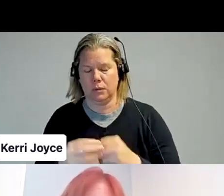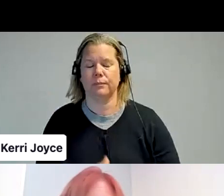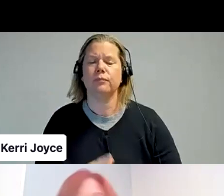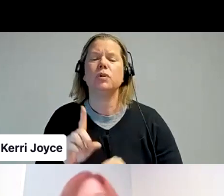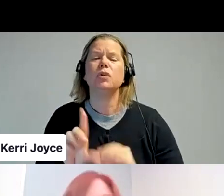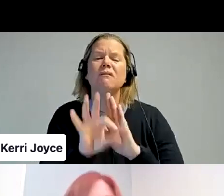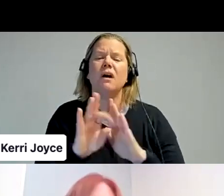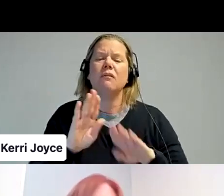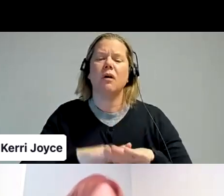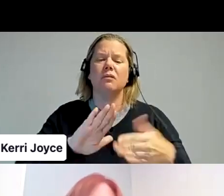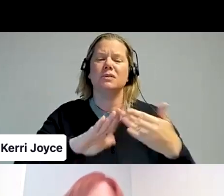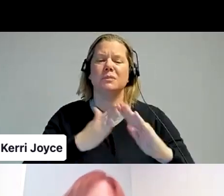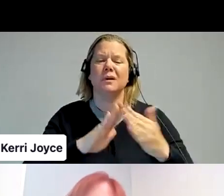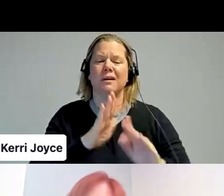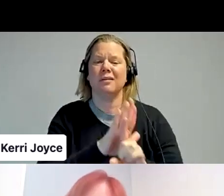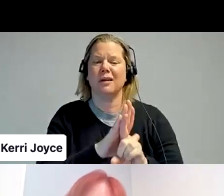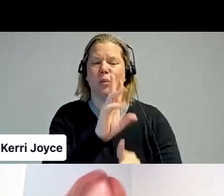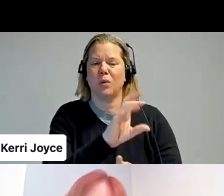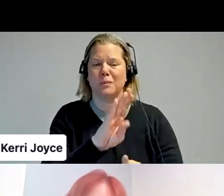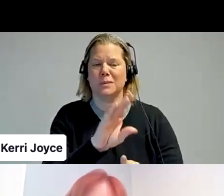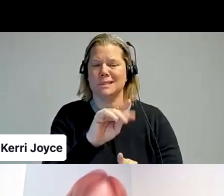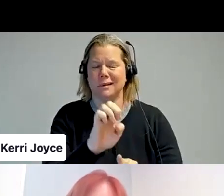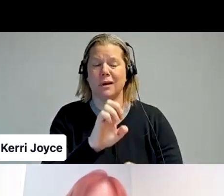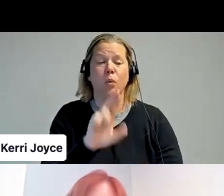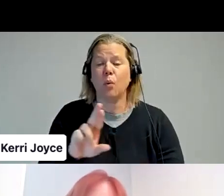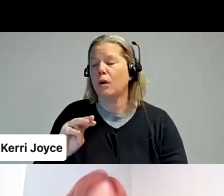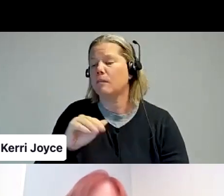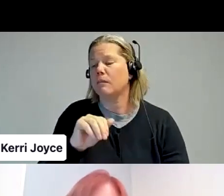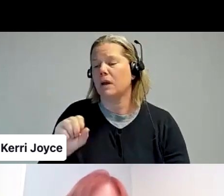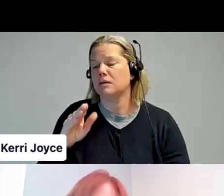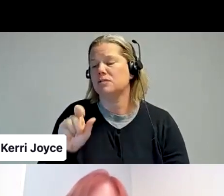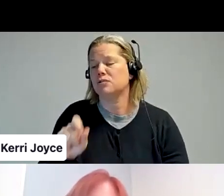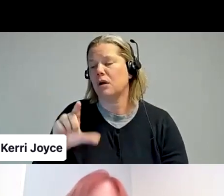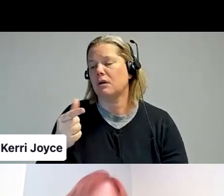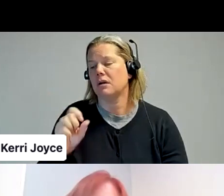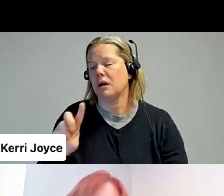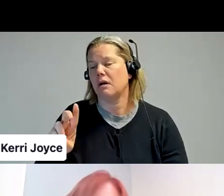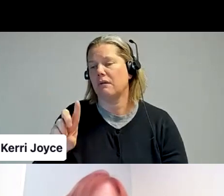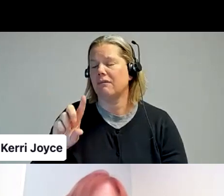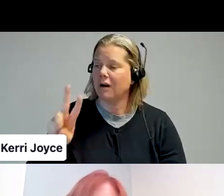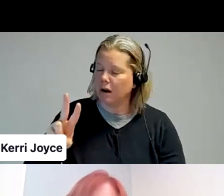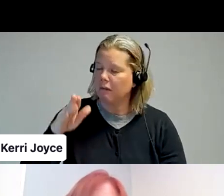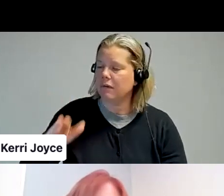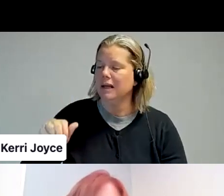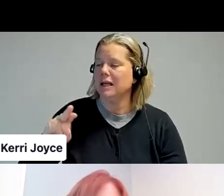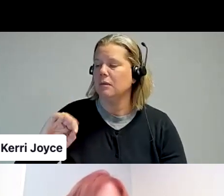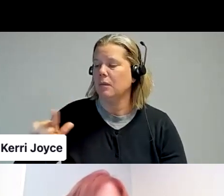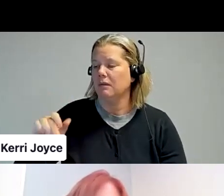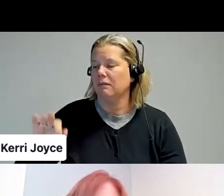found on the municipality's website, or you can look under mass.gov/animal fund under ACO resources.